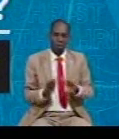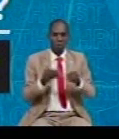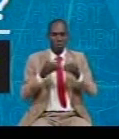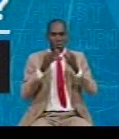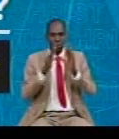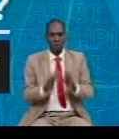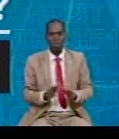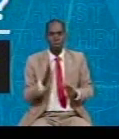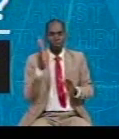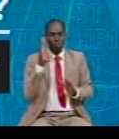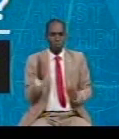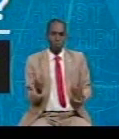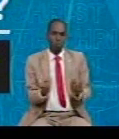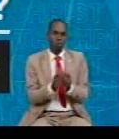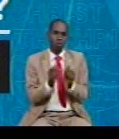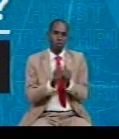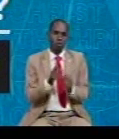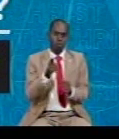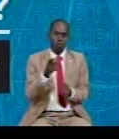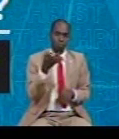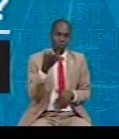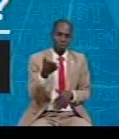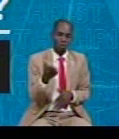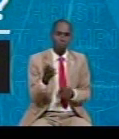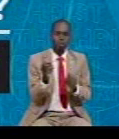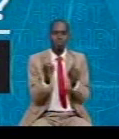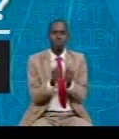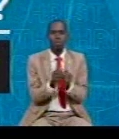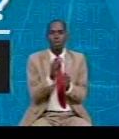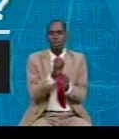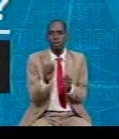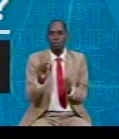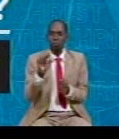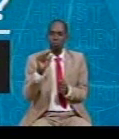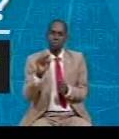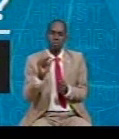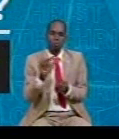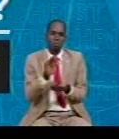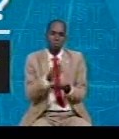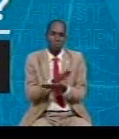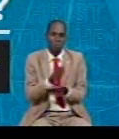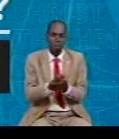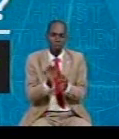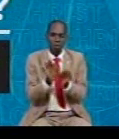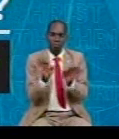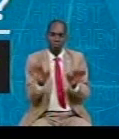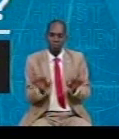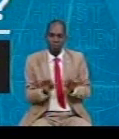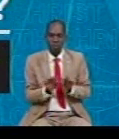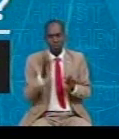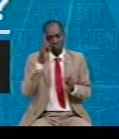life to Jesus. You are welcome to that new life.